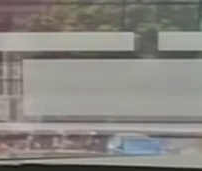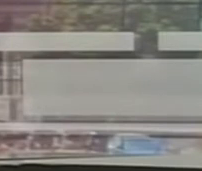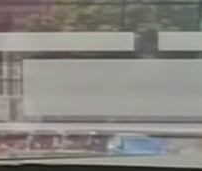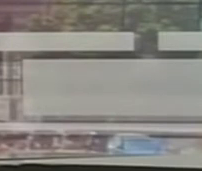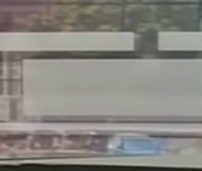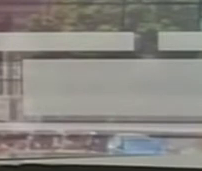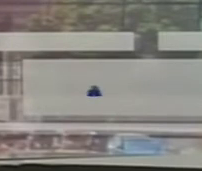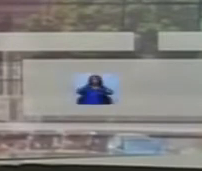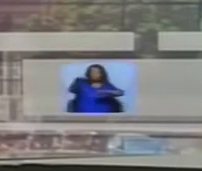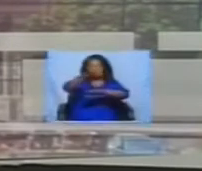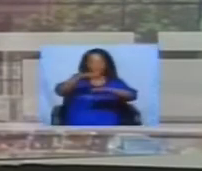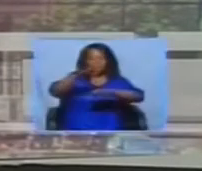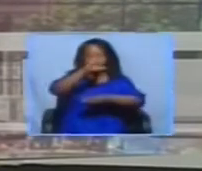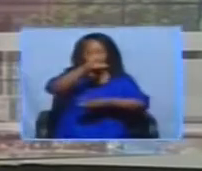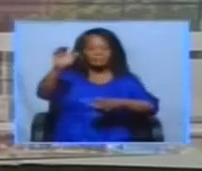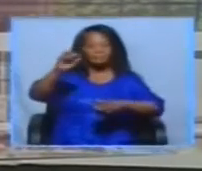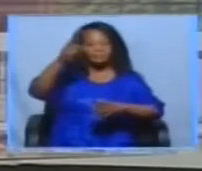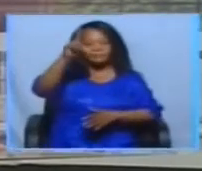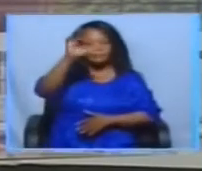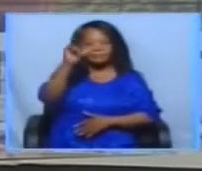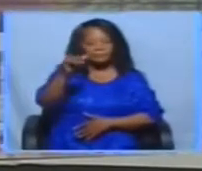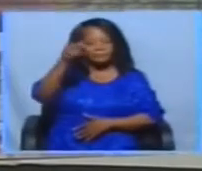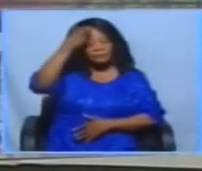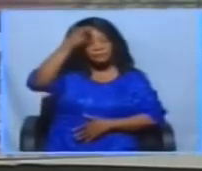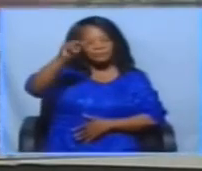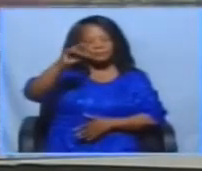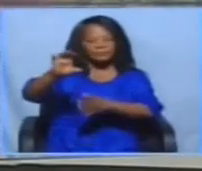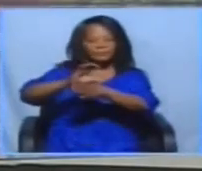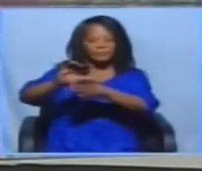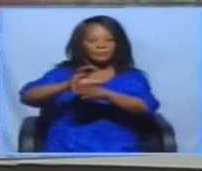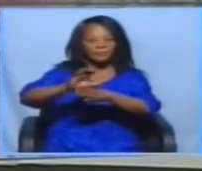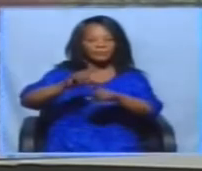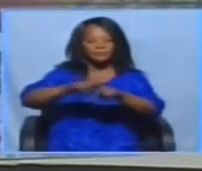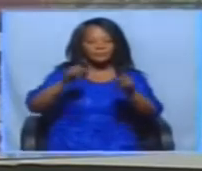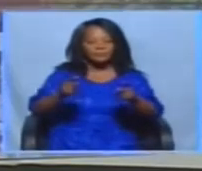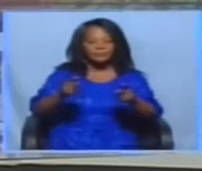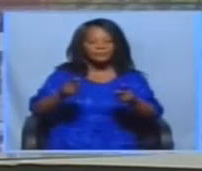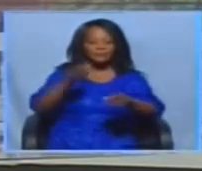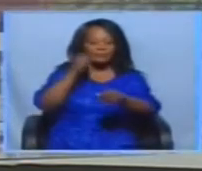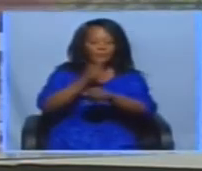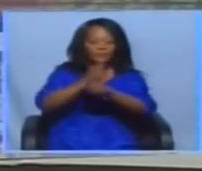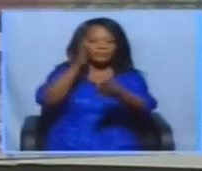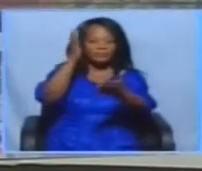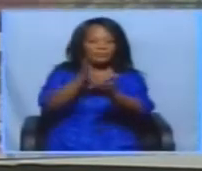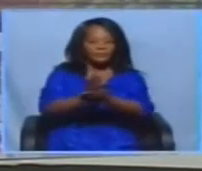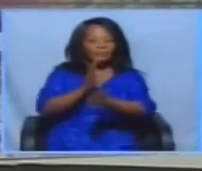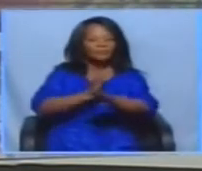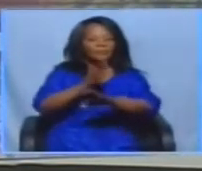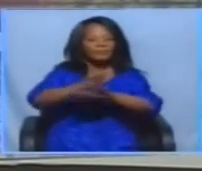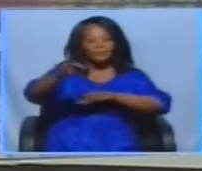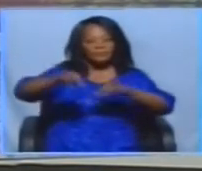news. Over 500 miners at Luansha Copper Mines on the Copper Belt have gone on an indefinite work stoppage after management